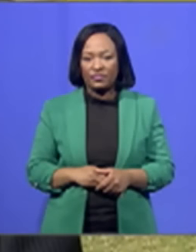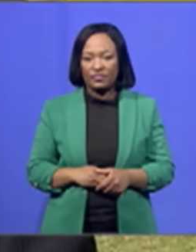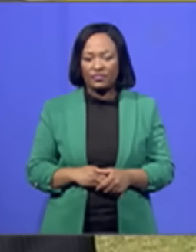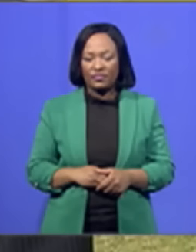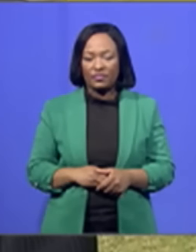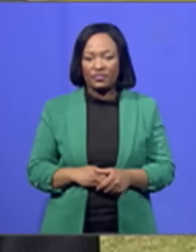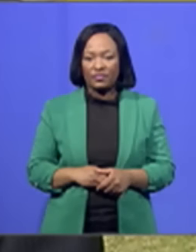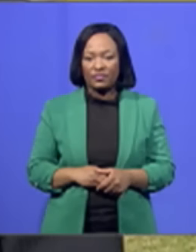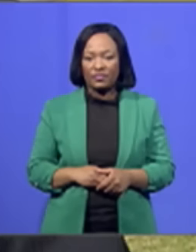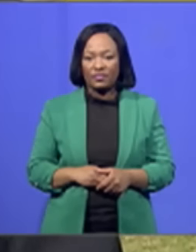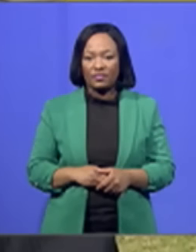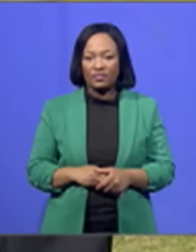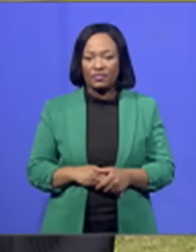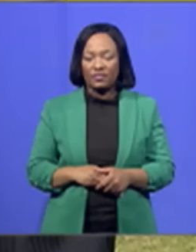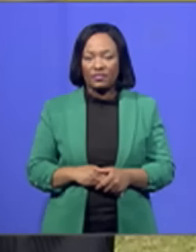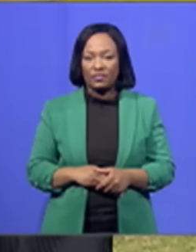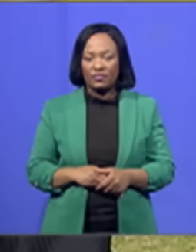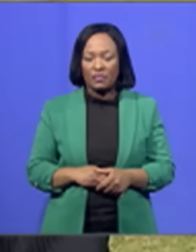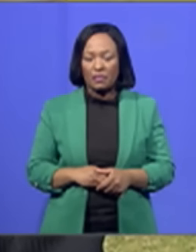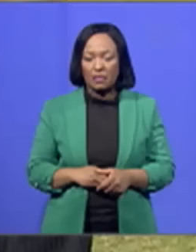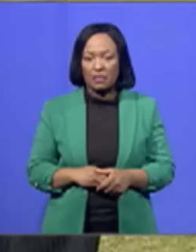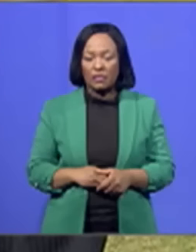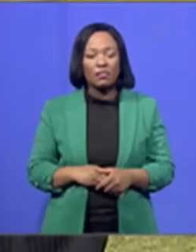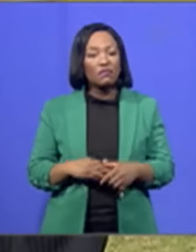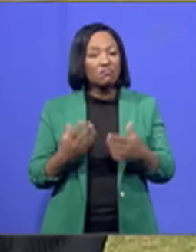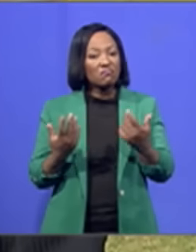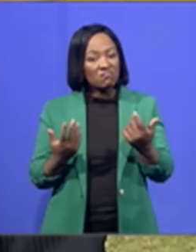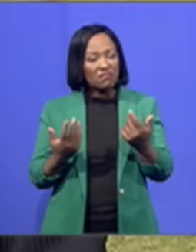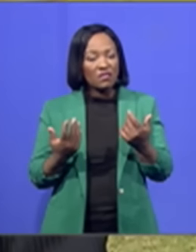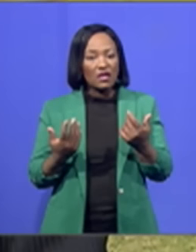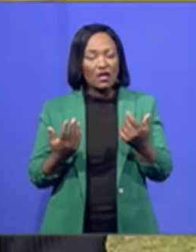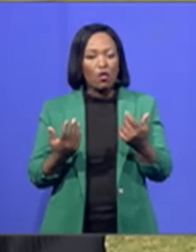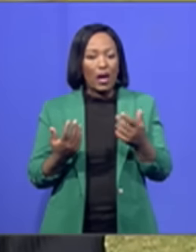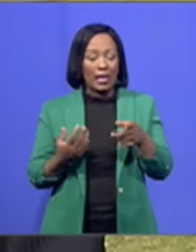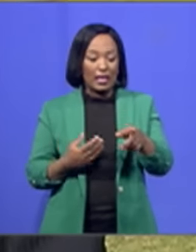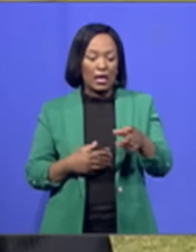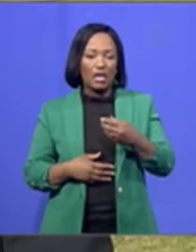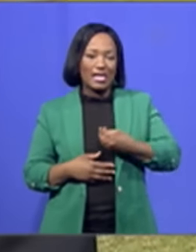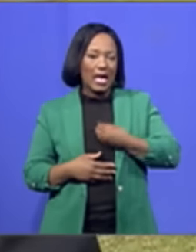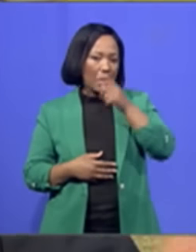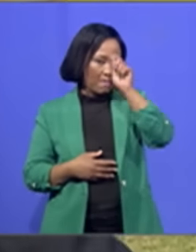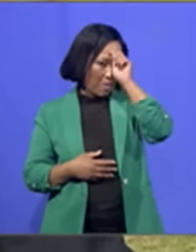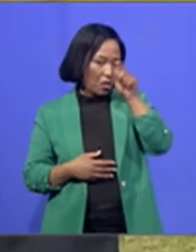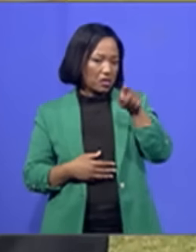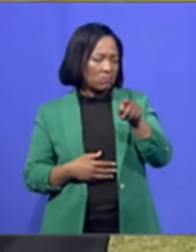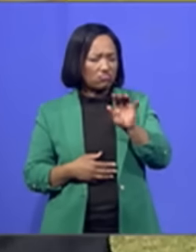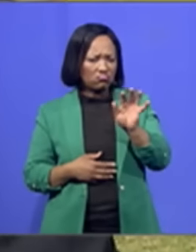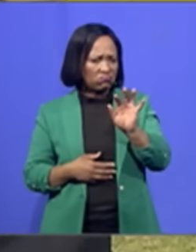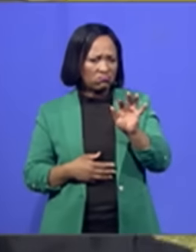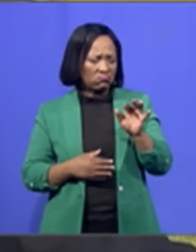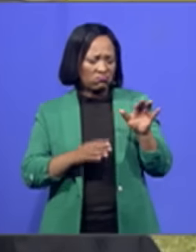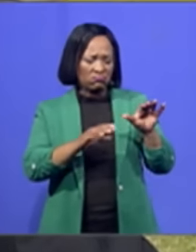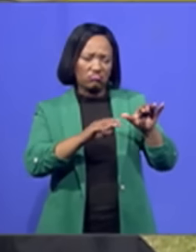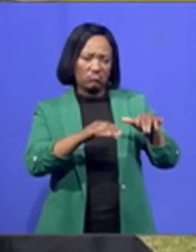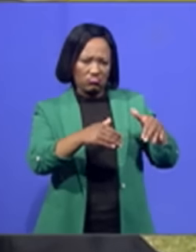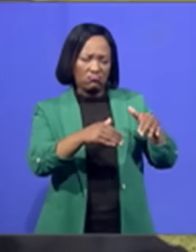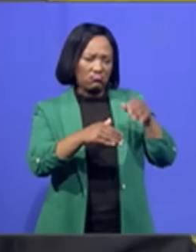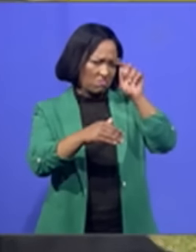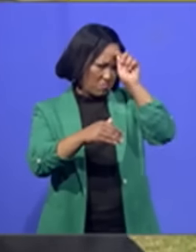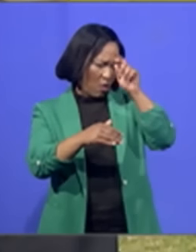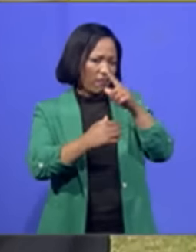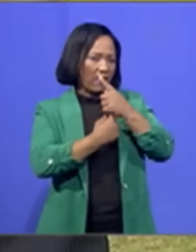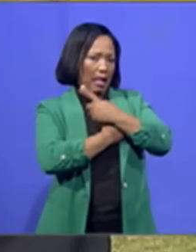disturbance is not dealing with the young boys. These boys on their own, with their clubs,